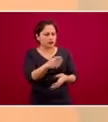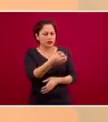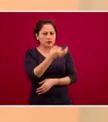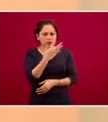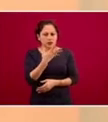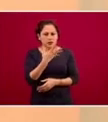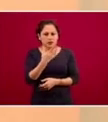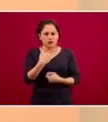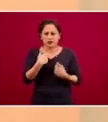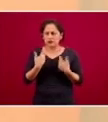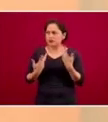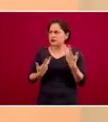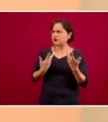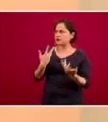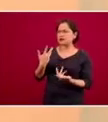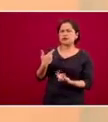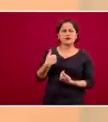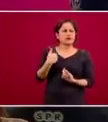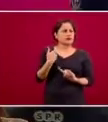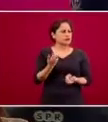ask?